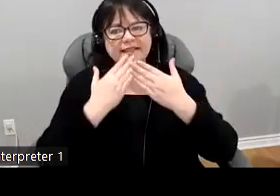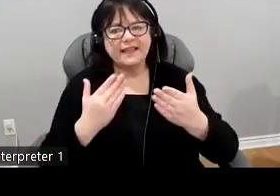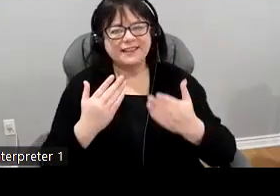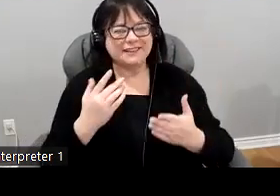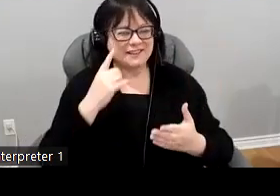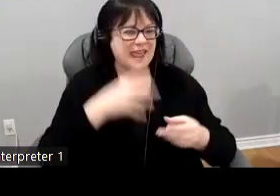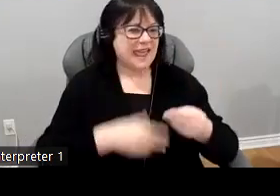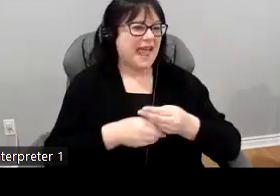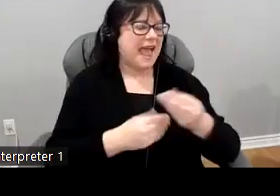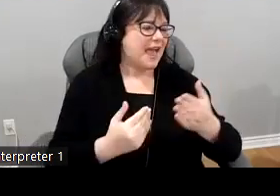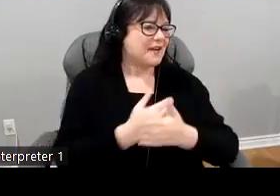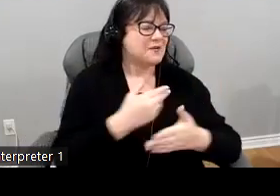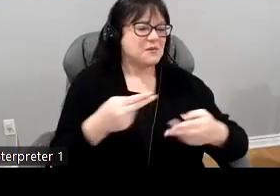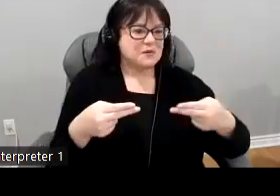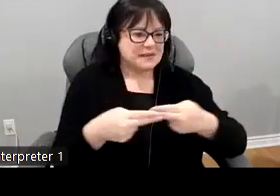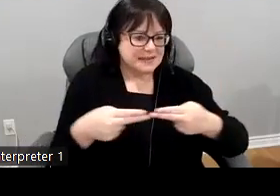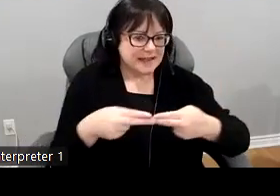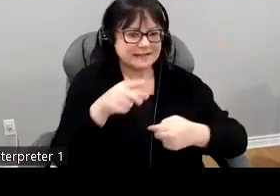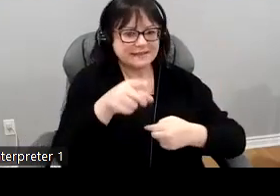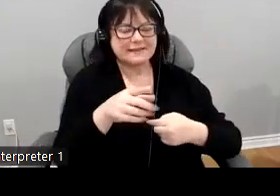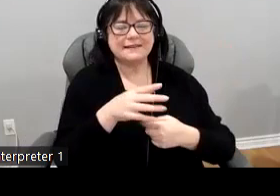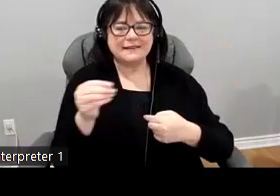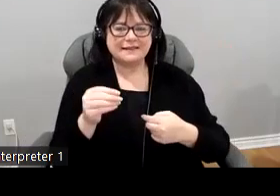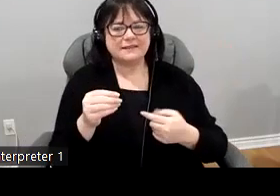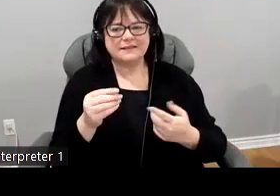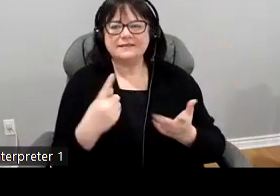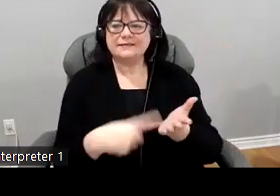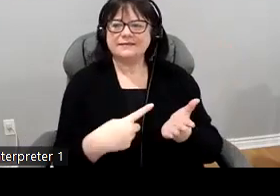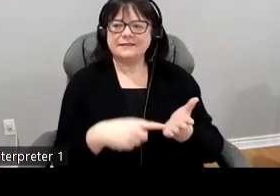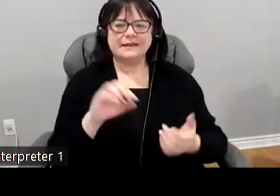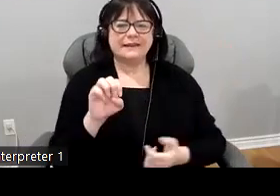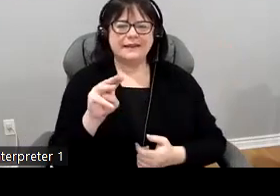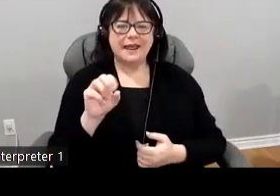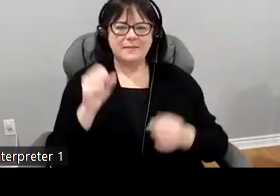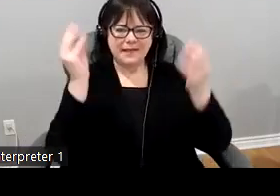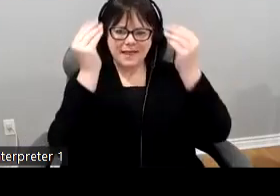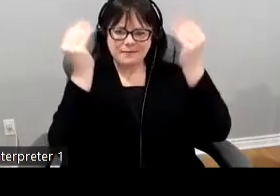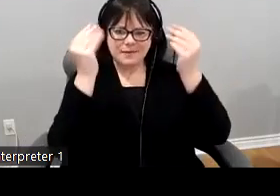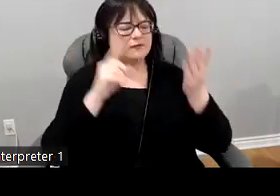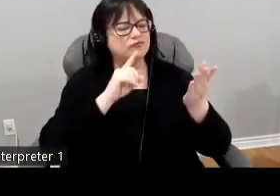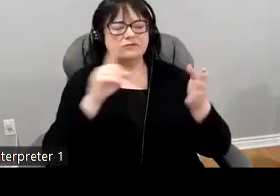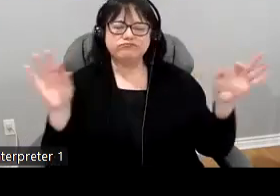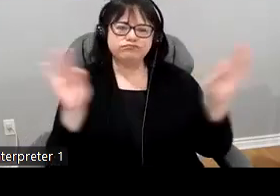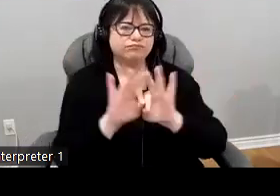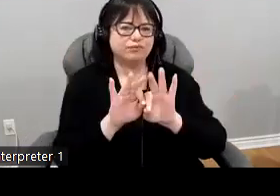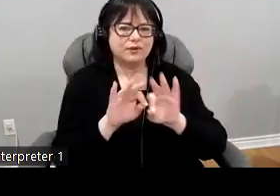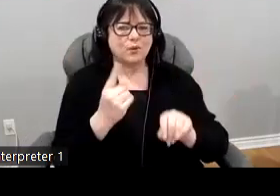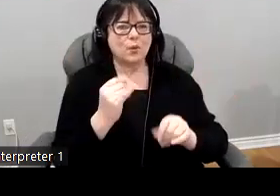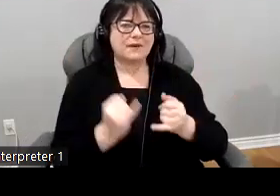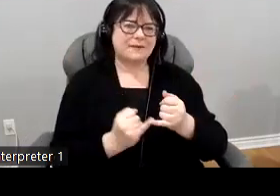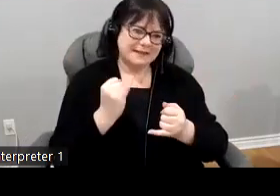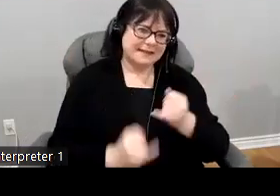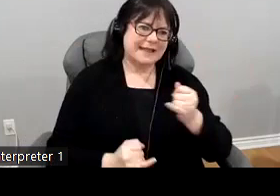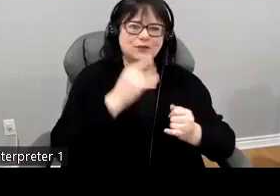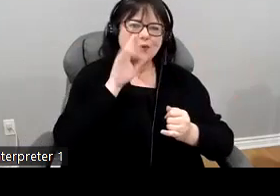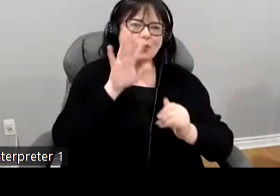in talking about the role of EMS and how important that they are one of the last services that actually do those home visits,